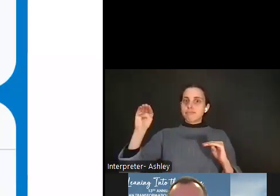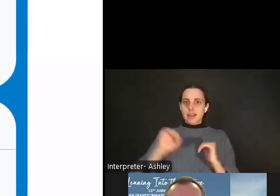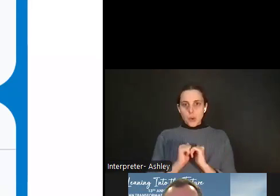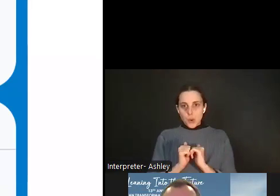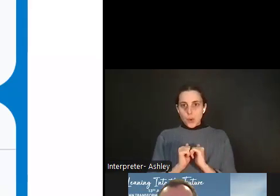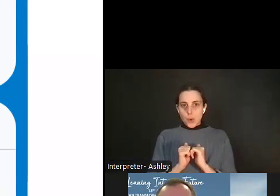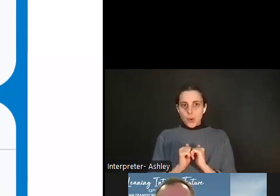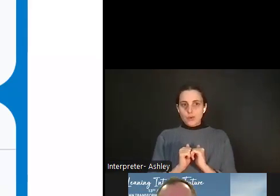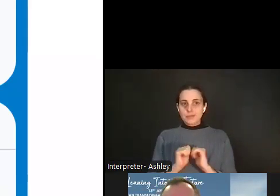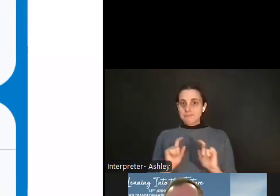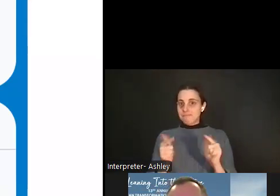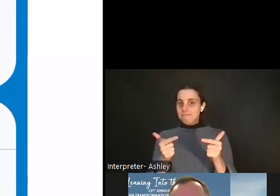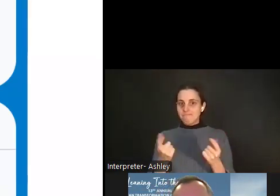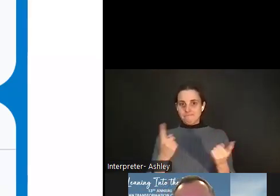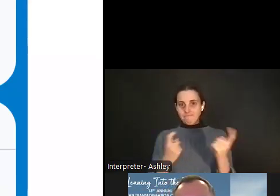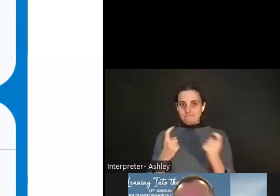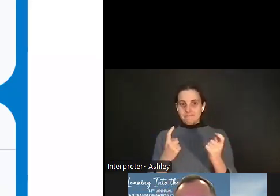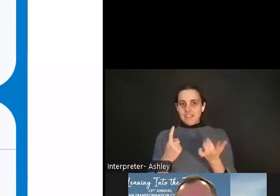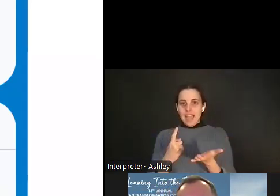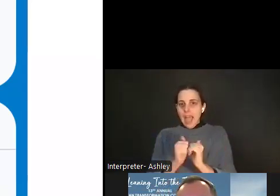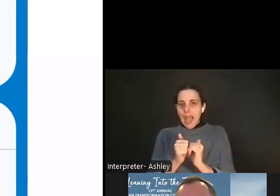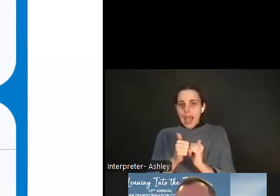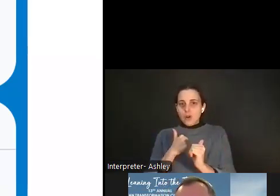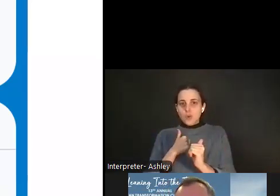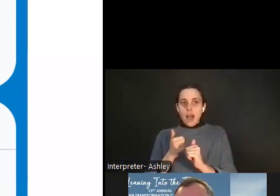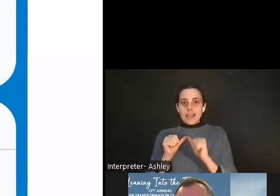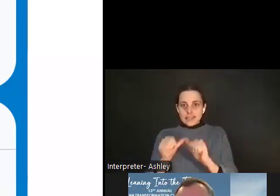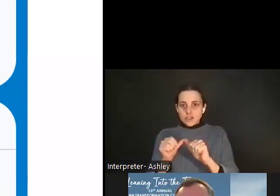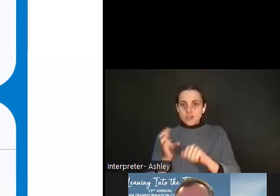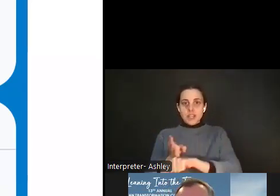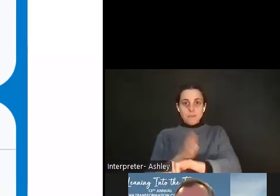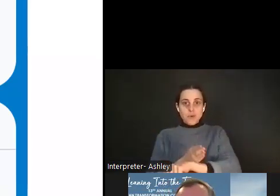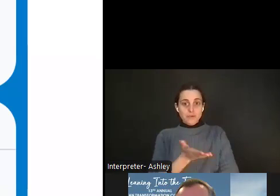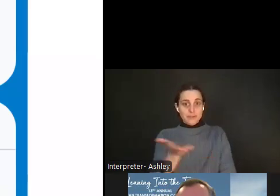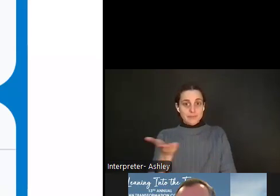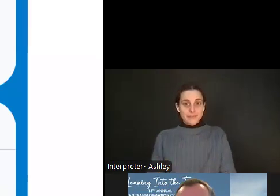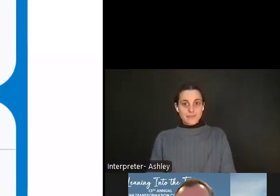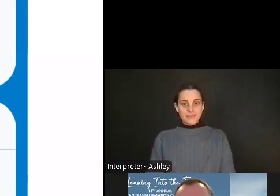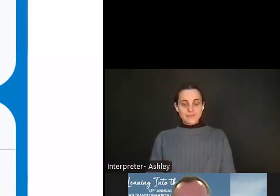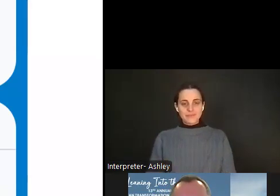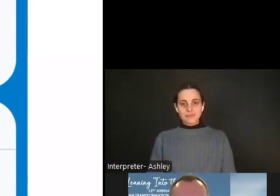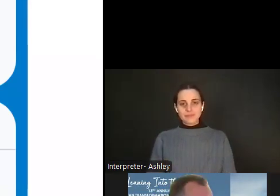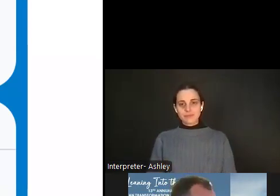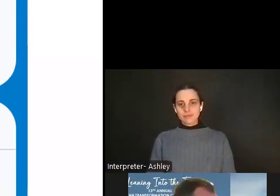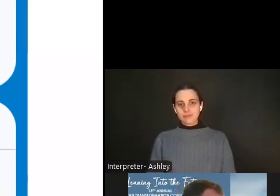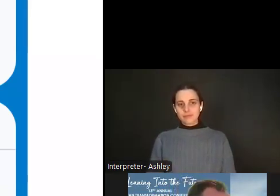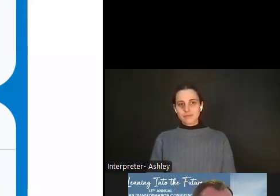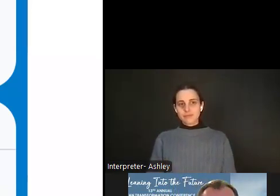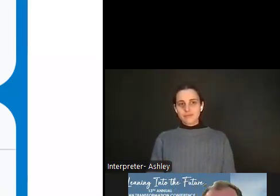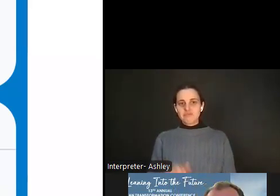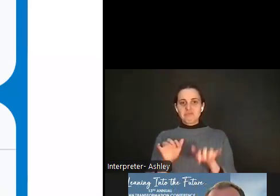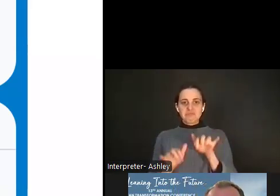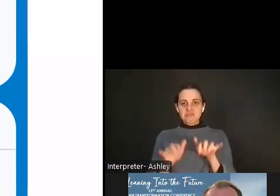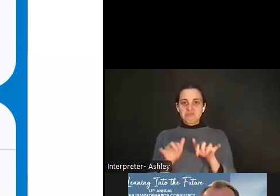think we should do to continuously improve this culture of operational excellence. Again, it's a word cloud, so we'll